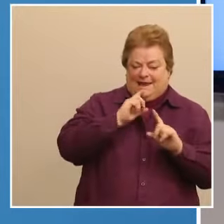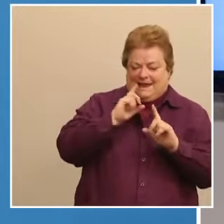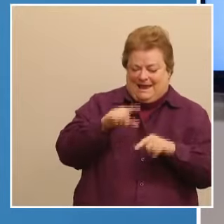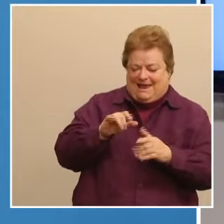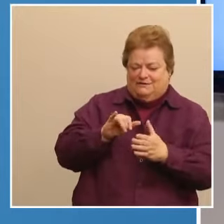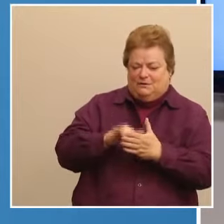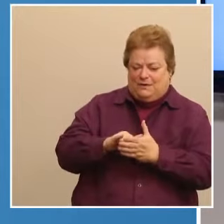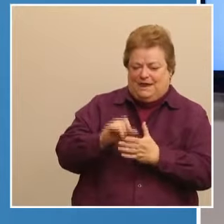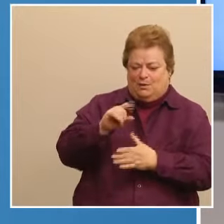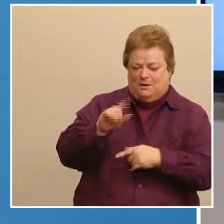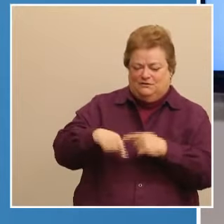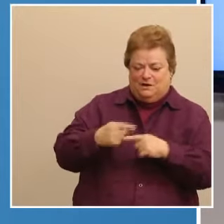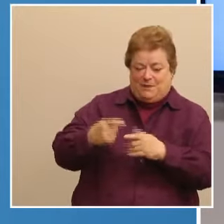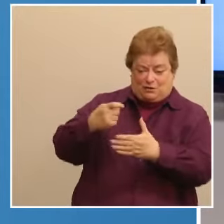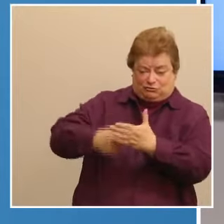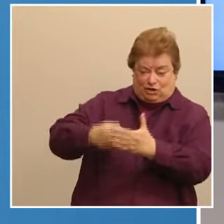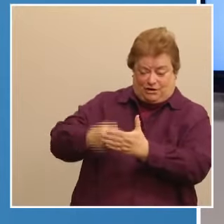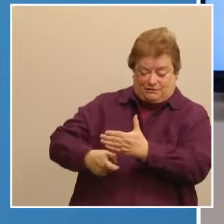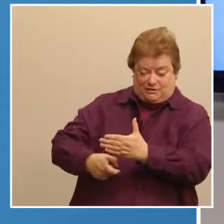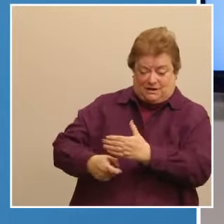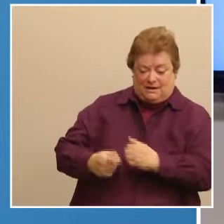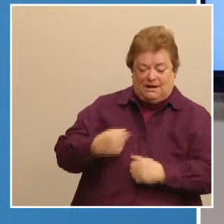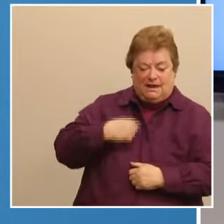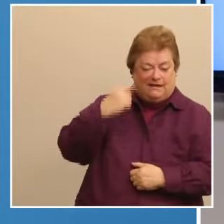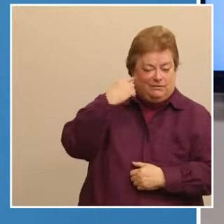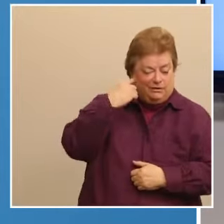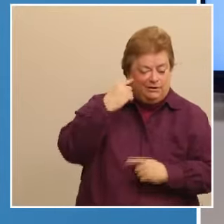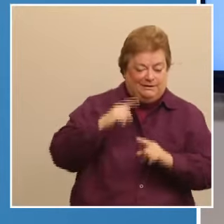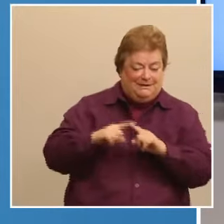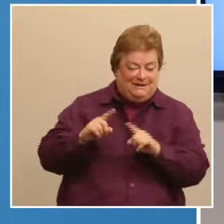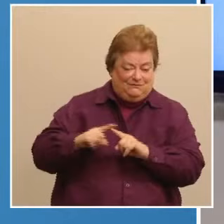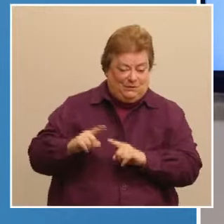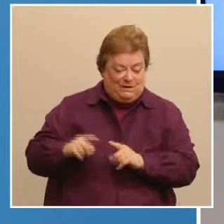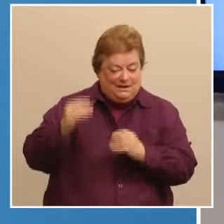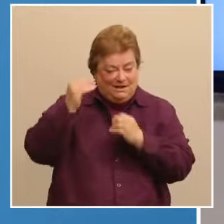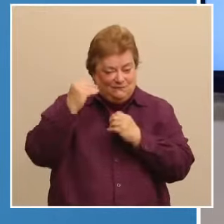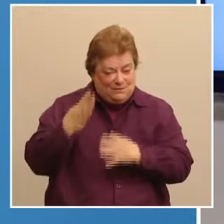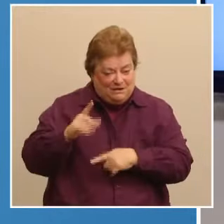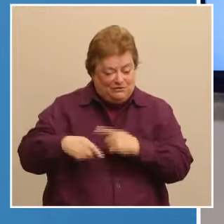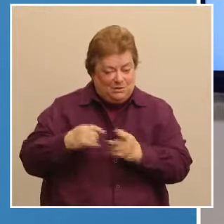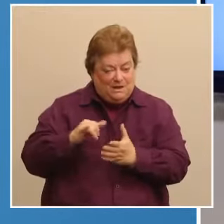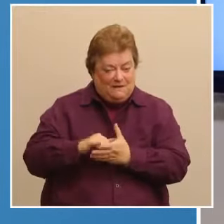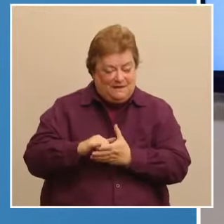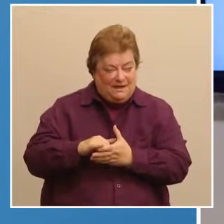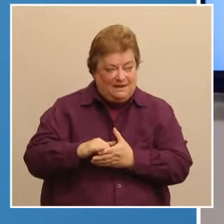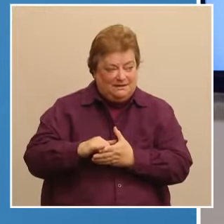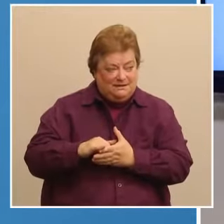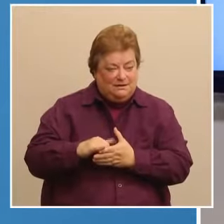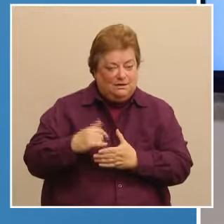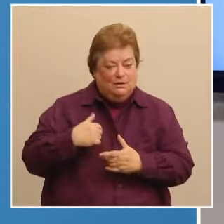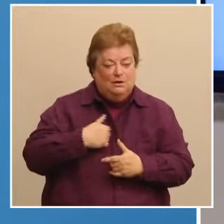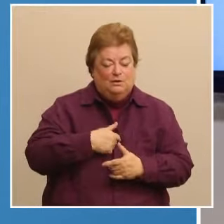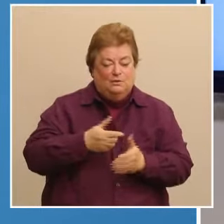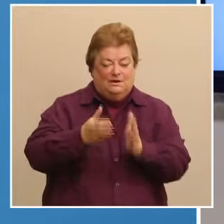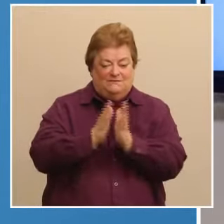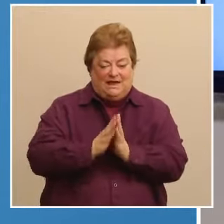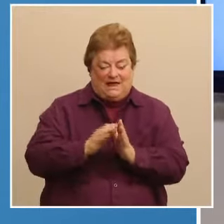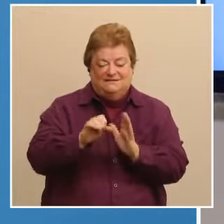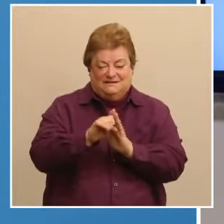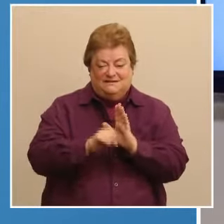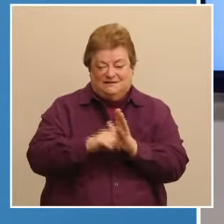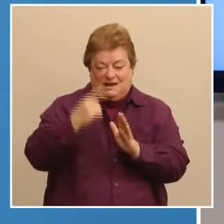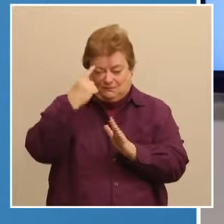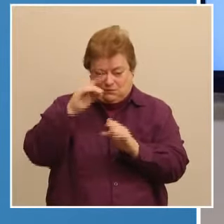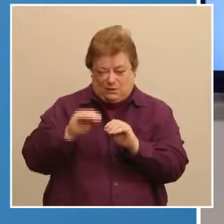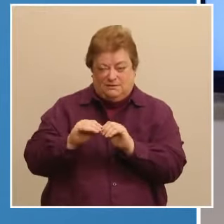question about charges. I've heard various information on that, so we've asked the state for